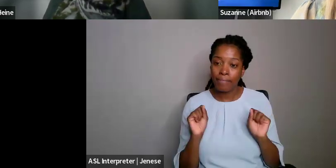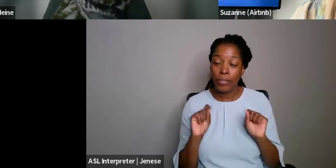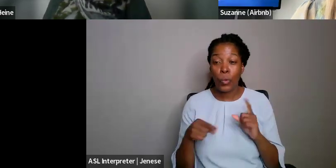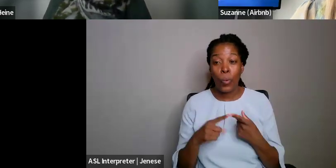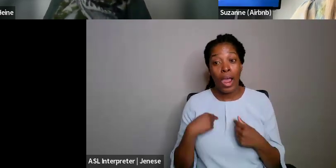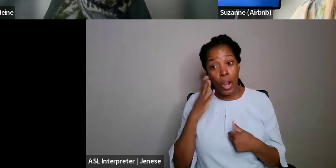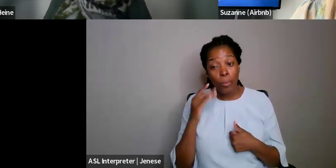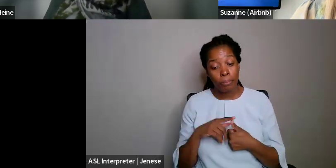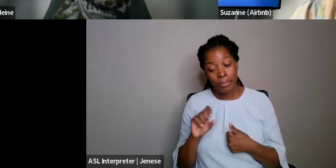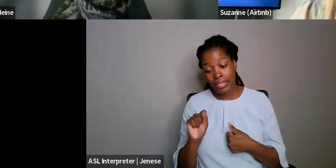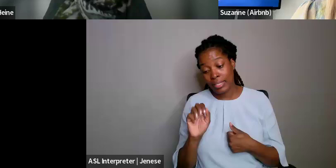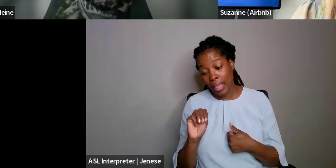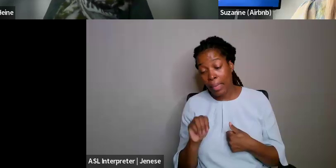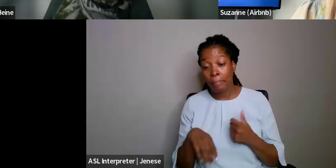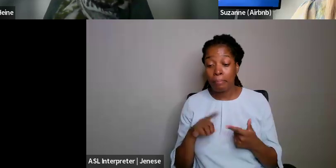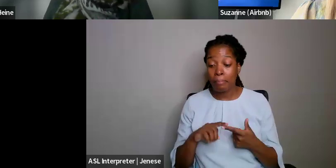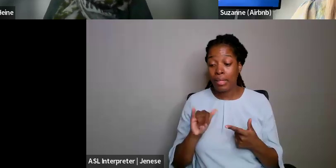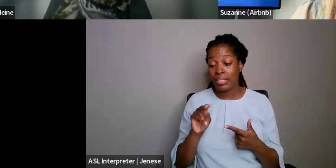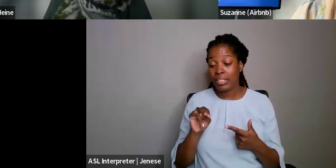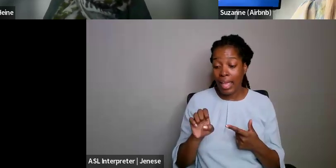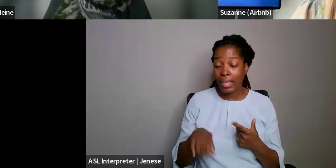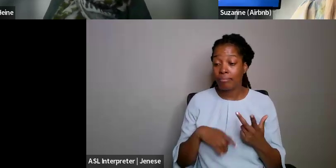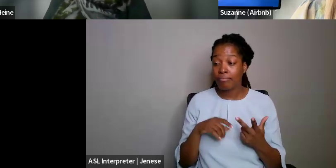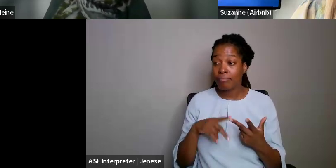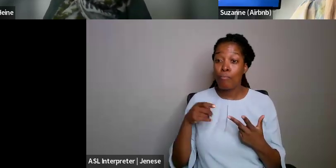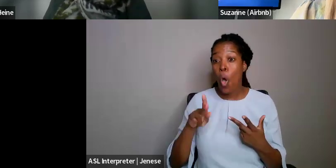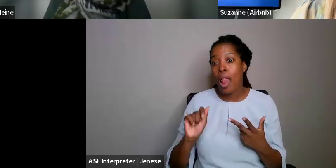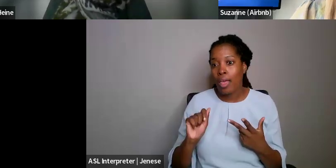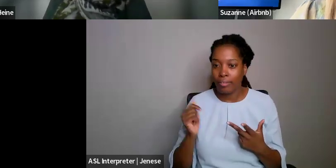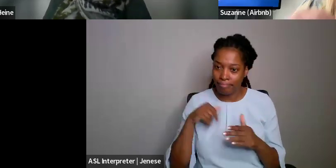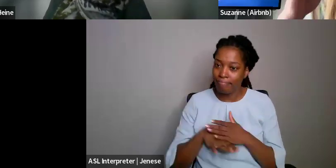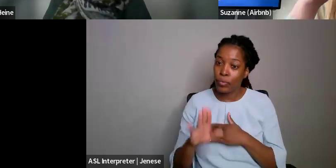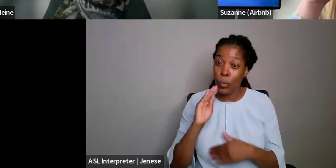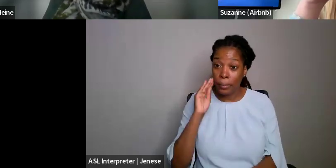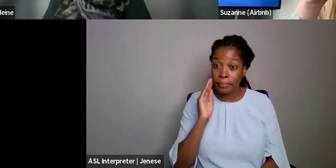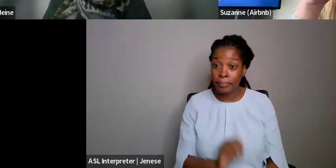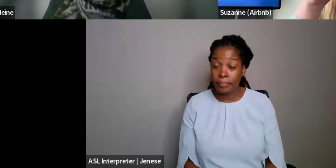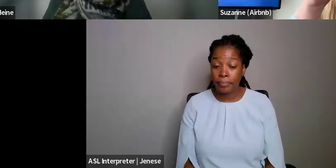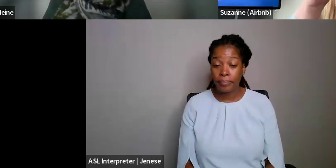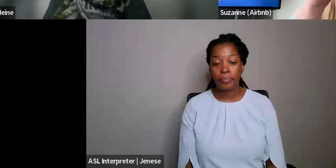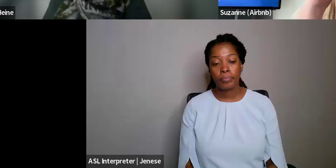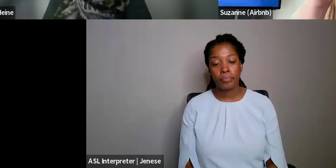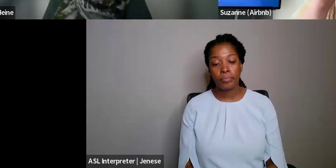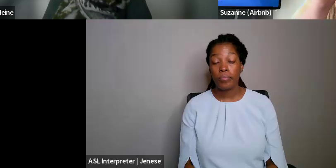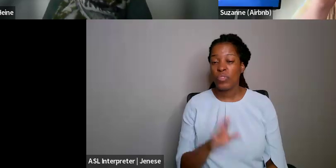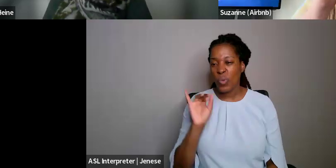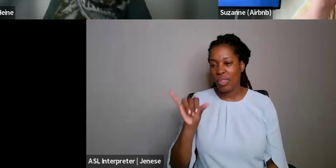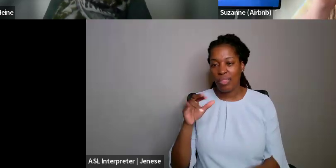Jane and Paula are coming into your home. Yeah, so basically the house rules set the parameters for the